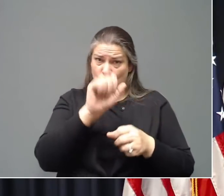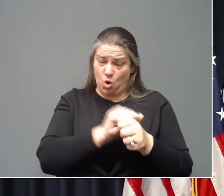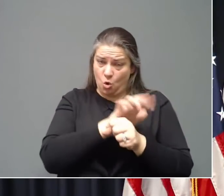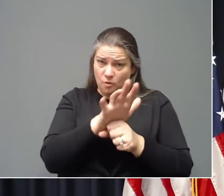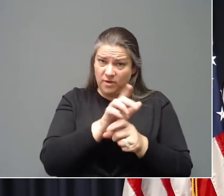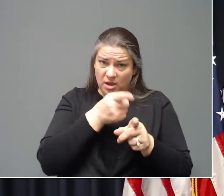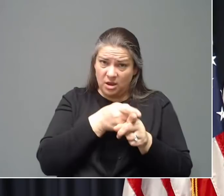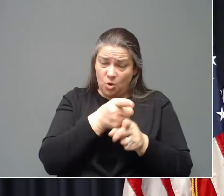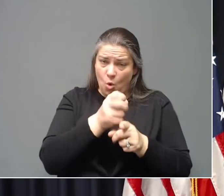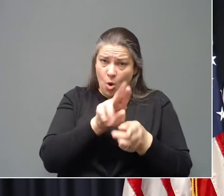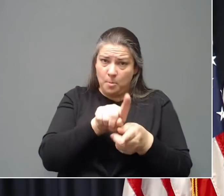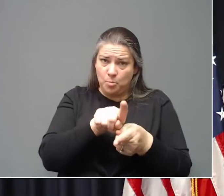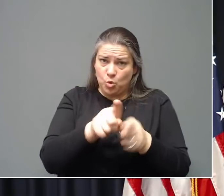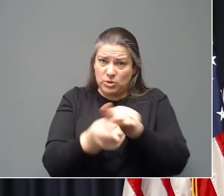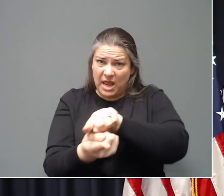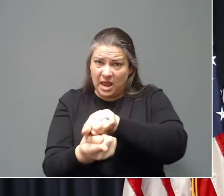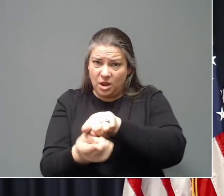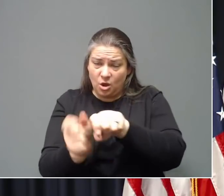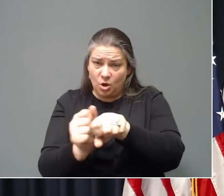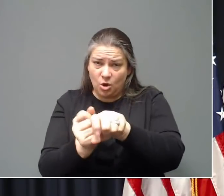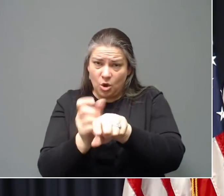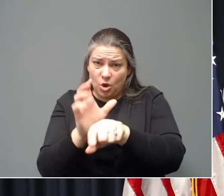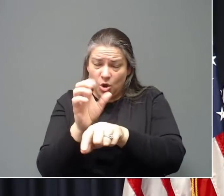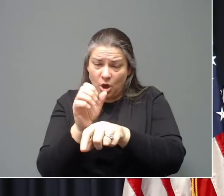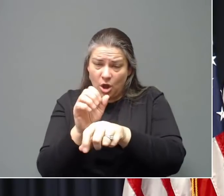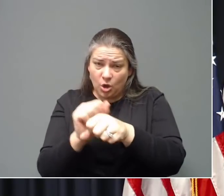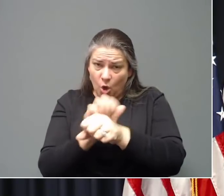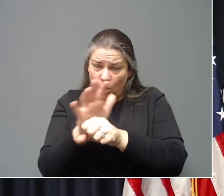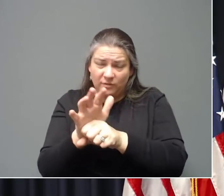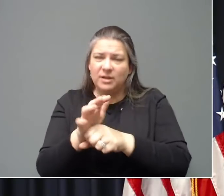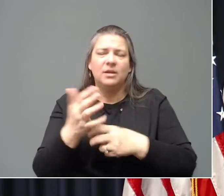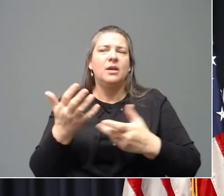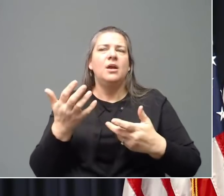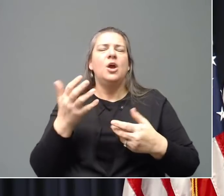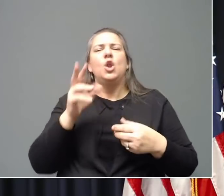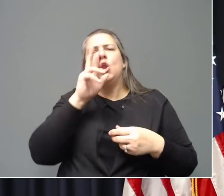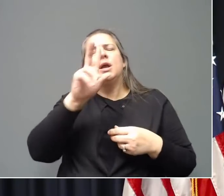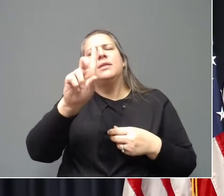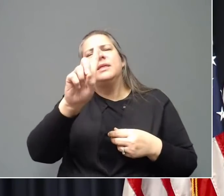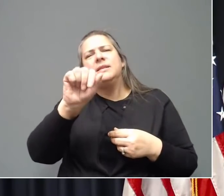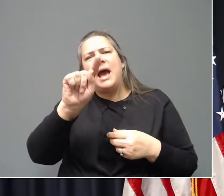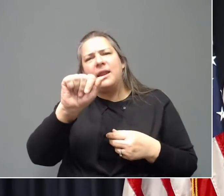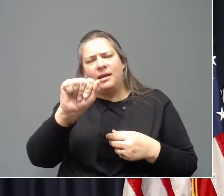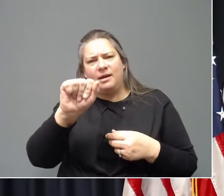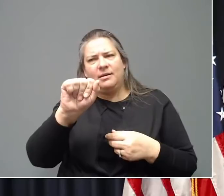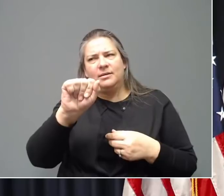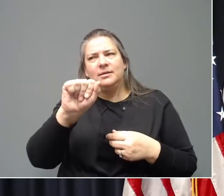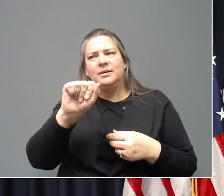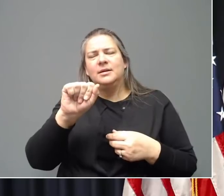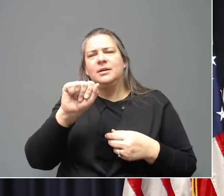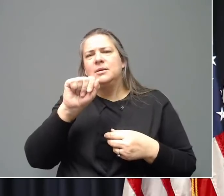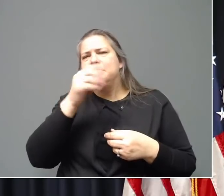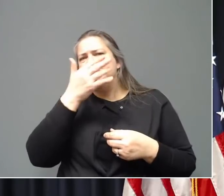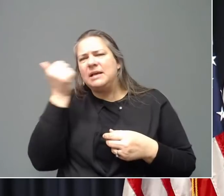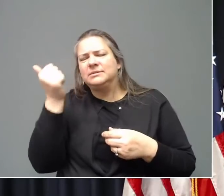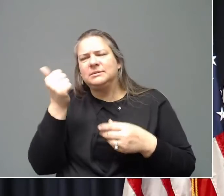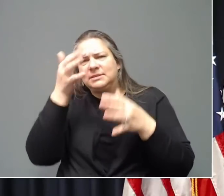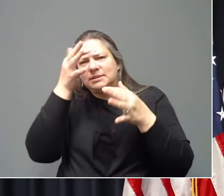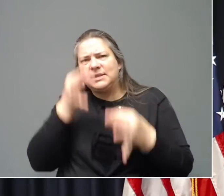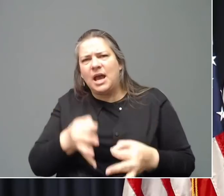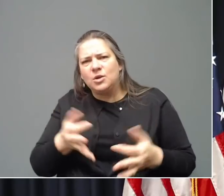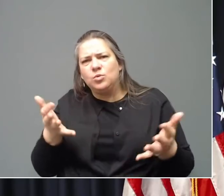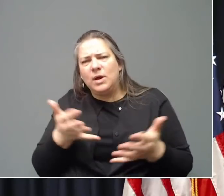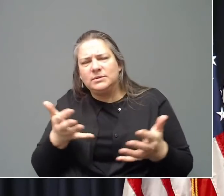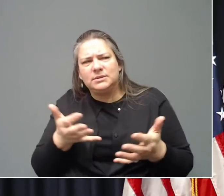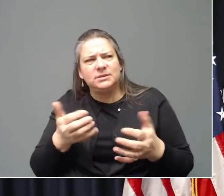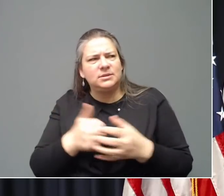private get-togethers. We also need to look at a little bit of the data to try to get our best determination of what people are